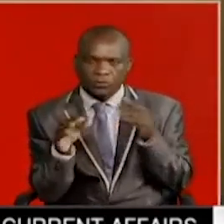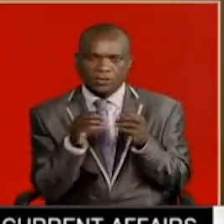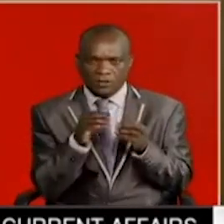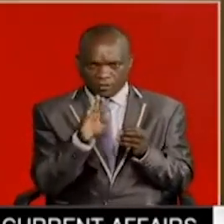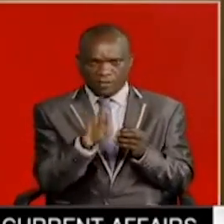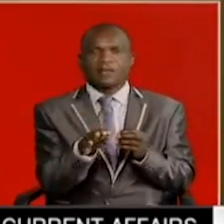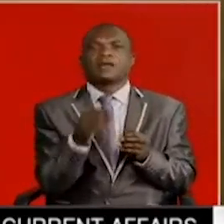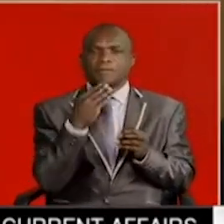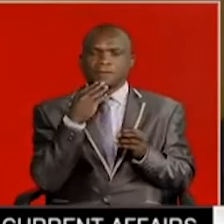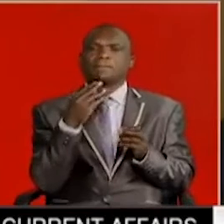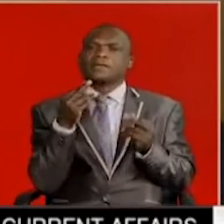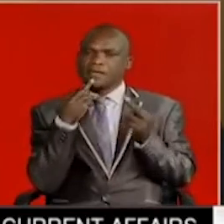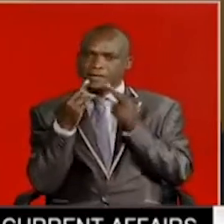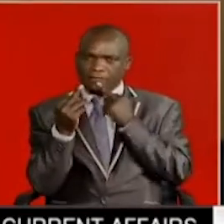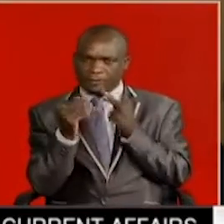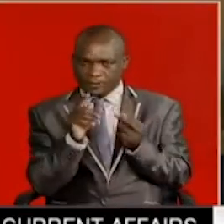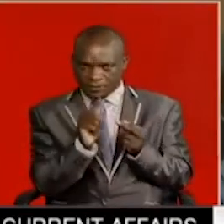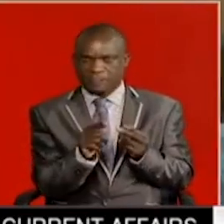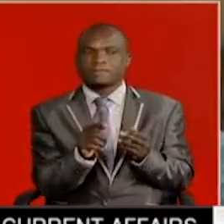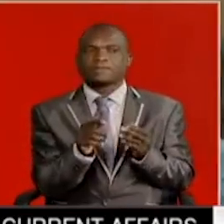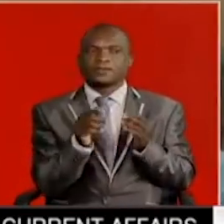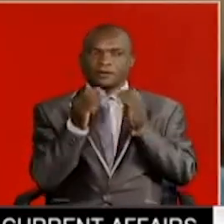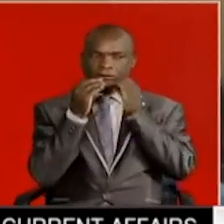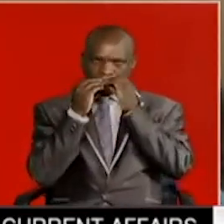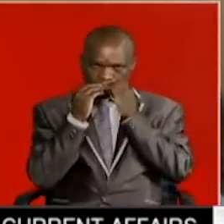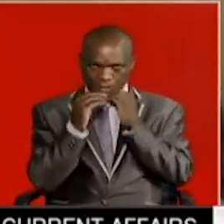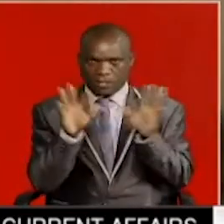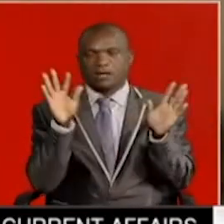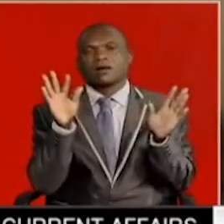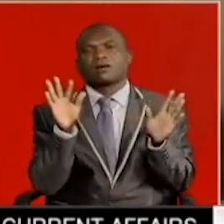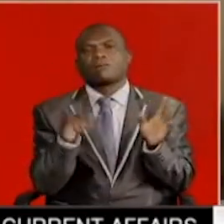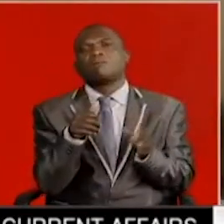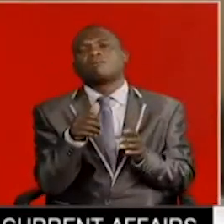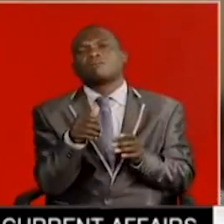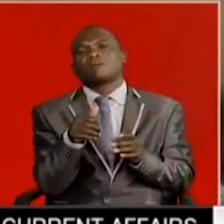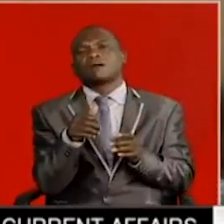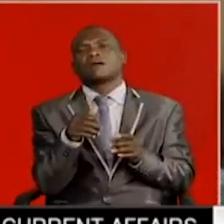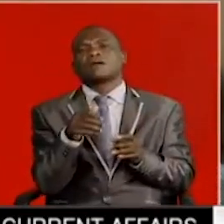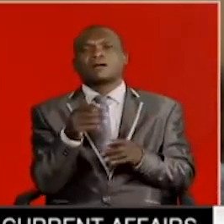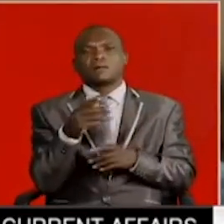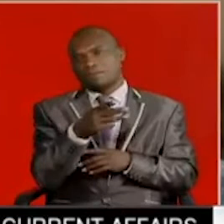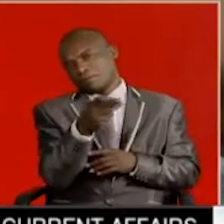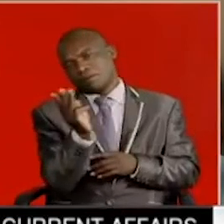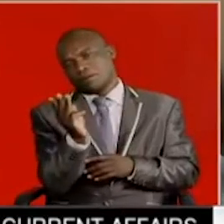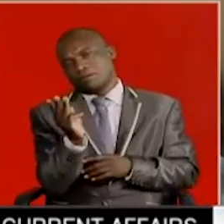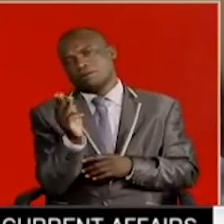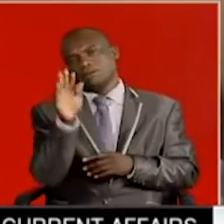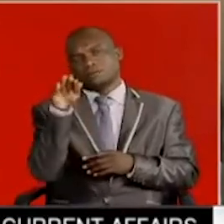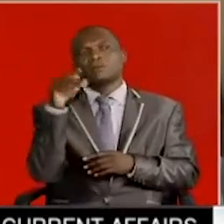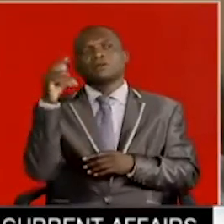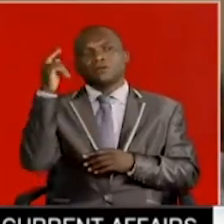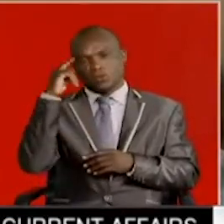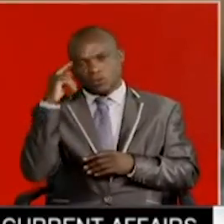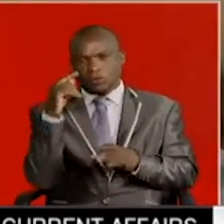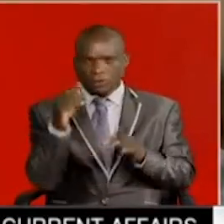this information is well publicized and that the people know what is